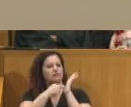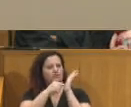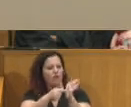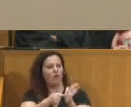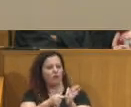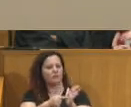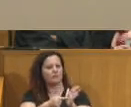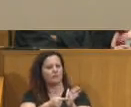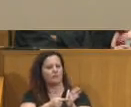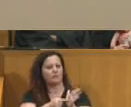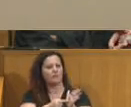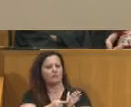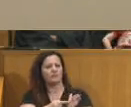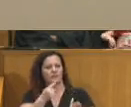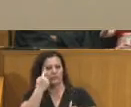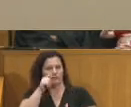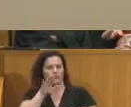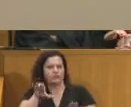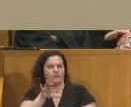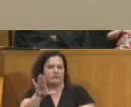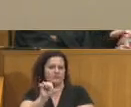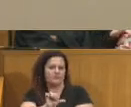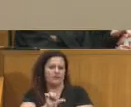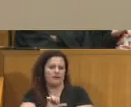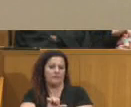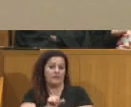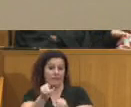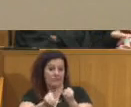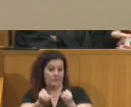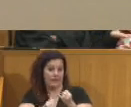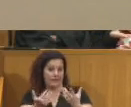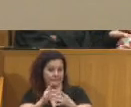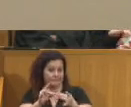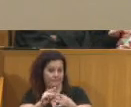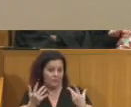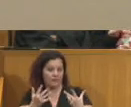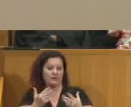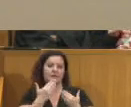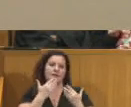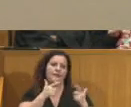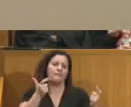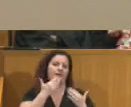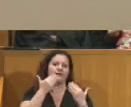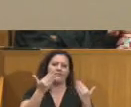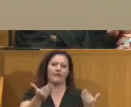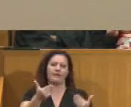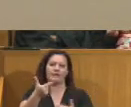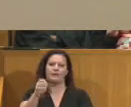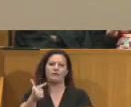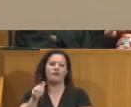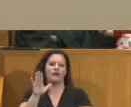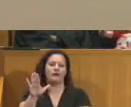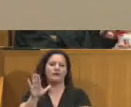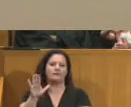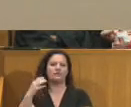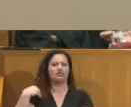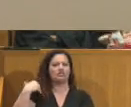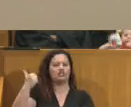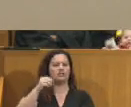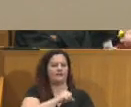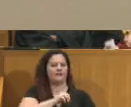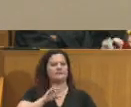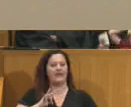state, but I'm delighted to speak on his behalf. So without further ado, I want to thank the